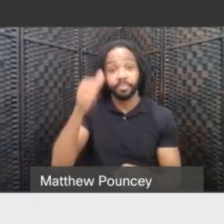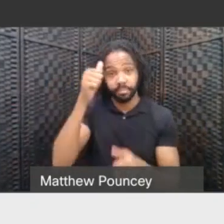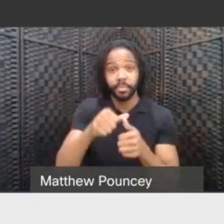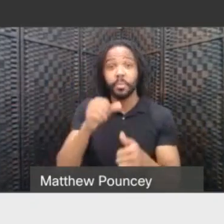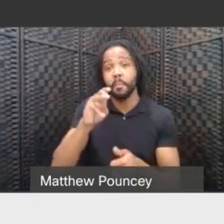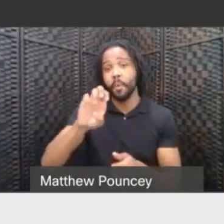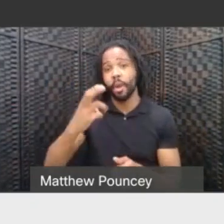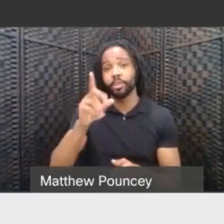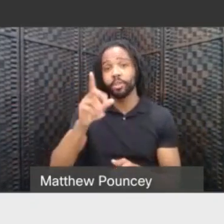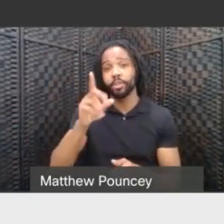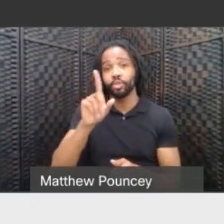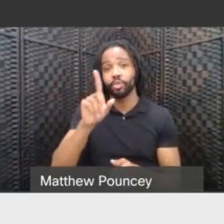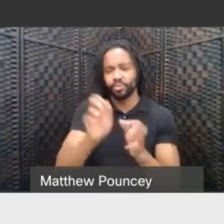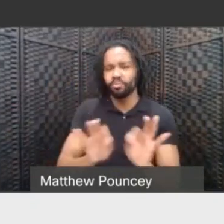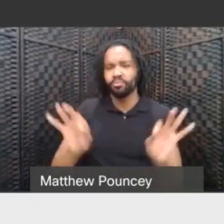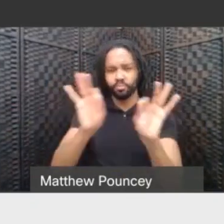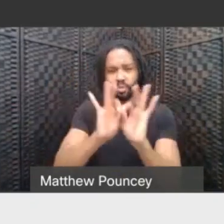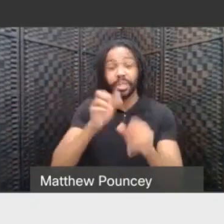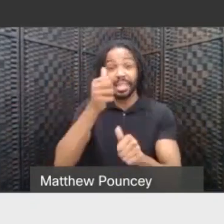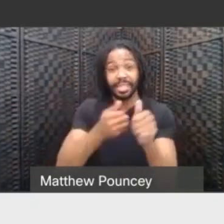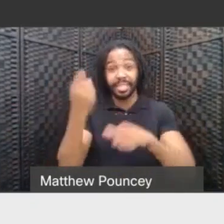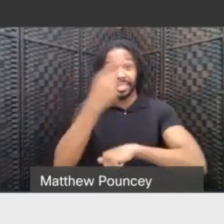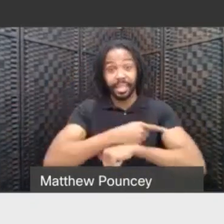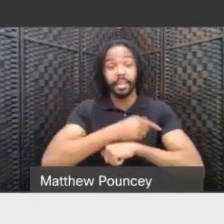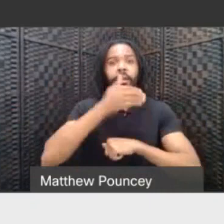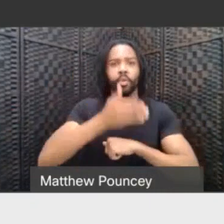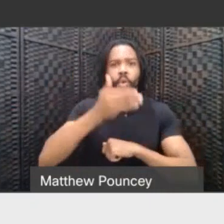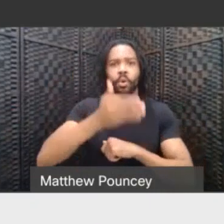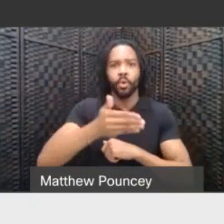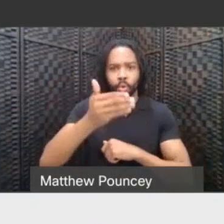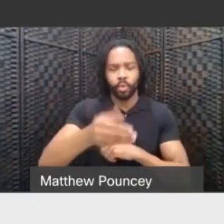2020 that from one day to the next, we all transitioned to staying at home.